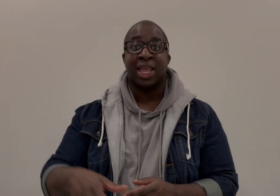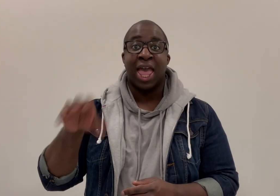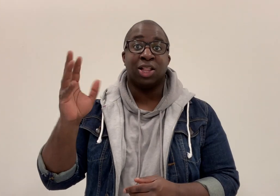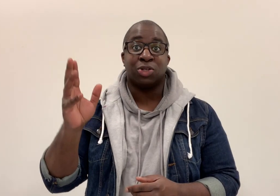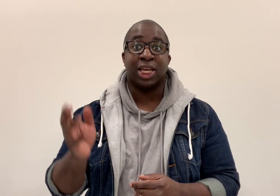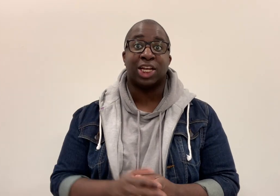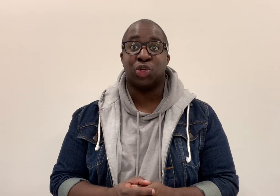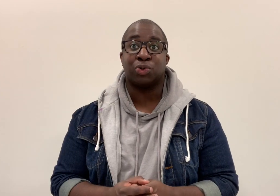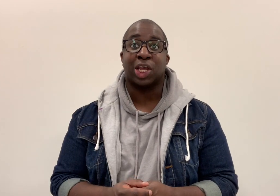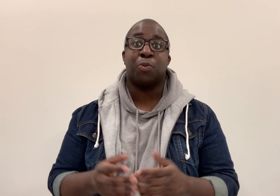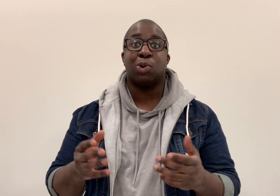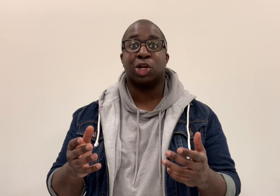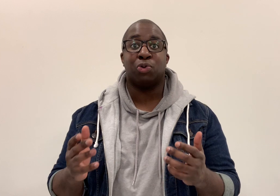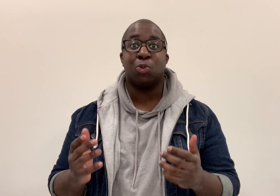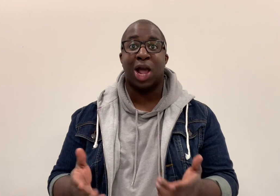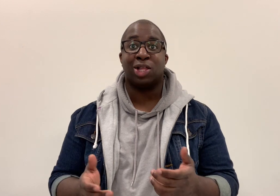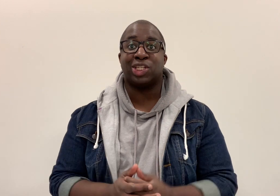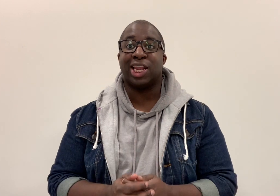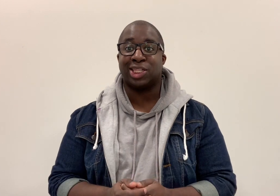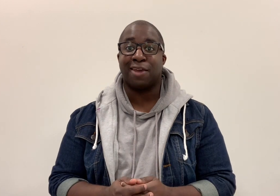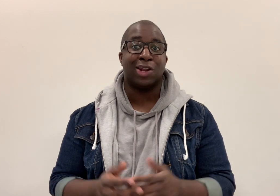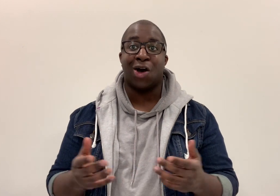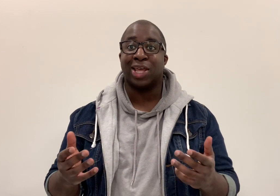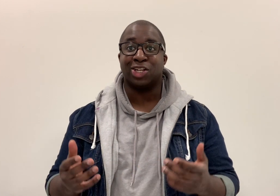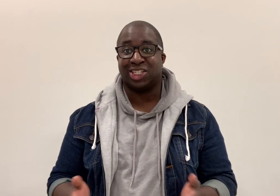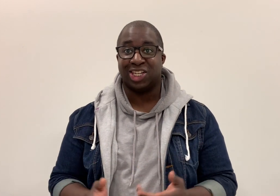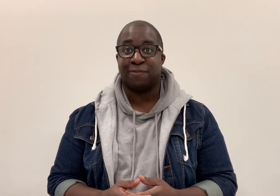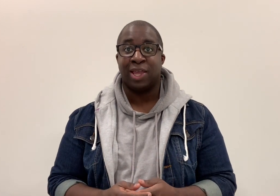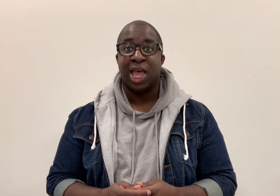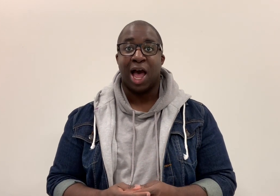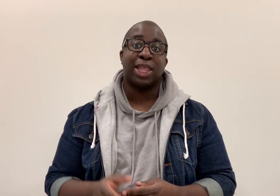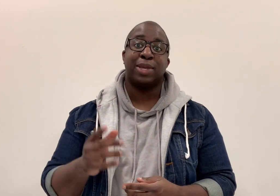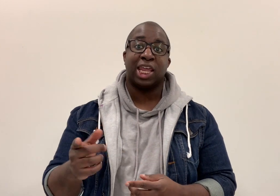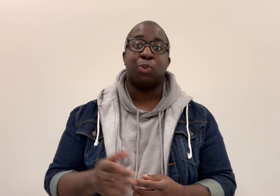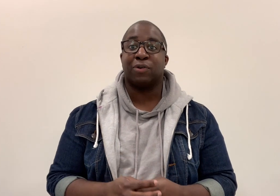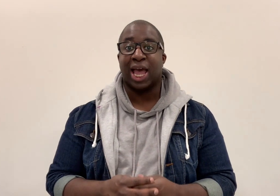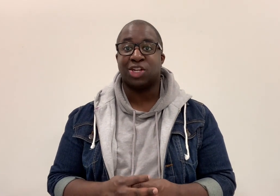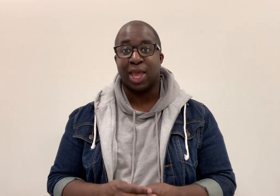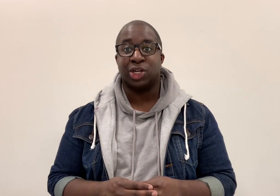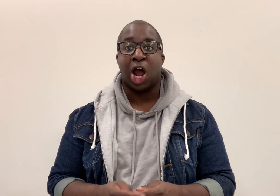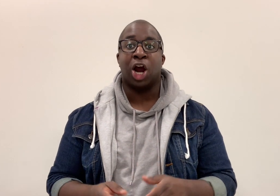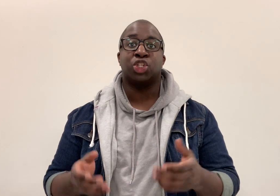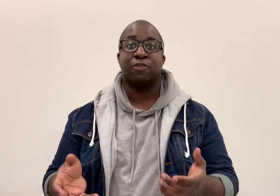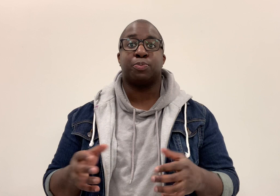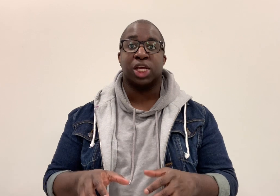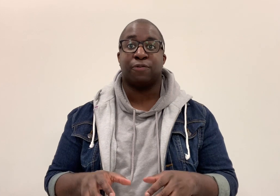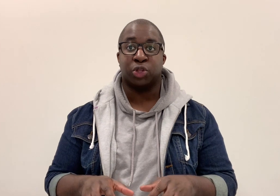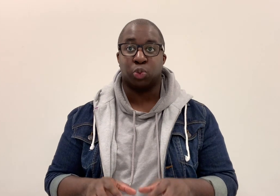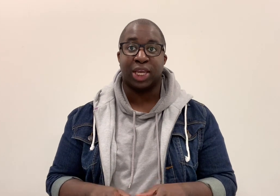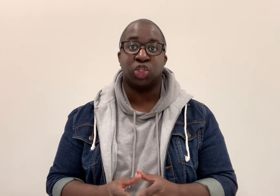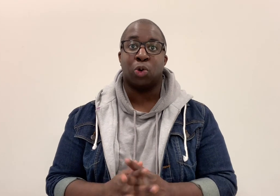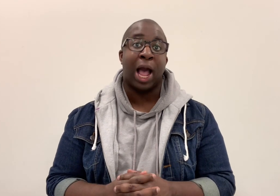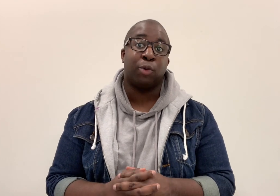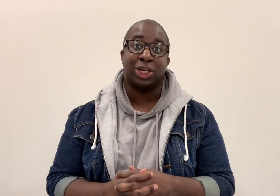Hello, CHA students. I hope you all are doing well and staying safe and all that good stuff. At the beginning, we forgot to mention our service project